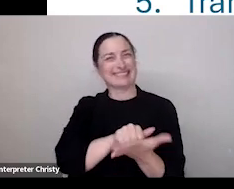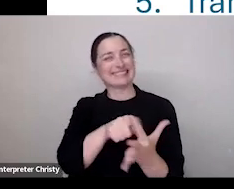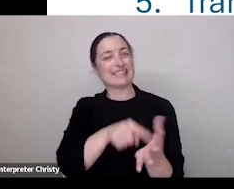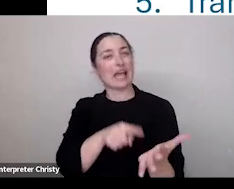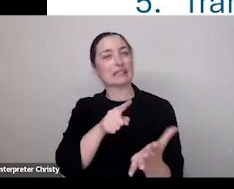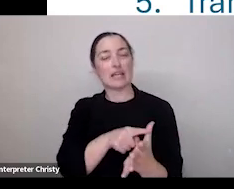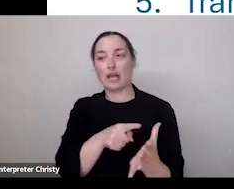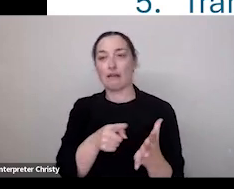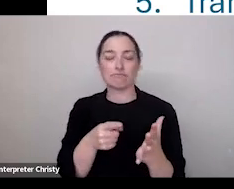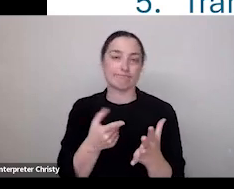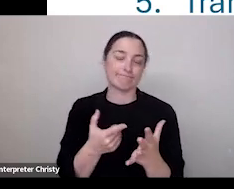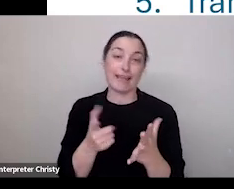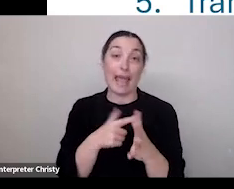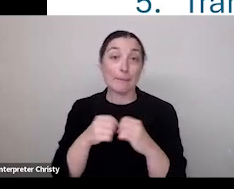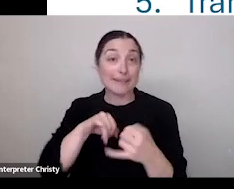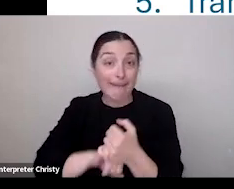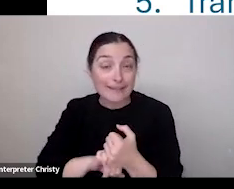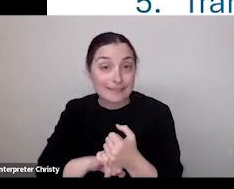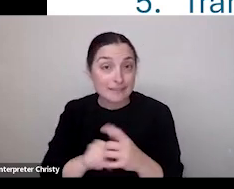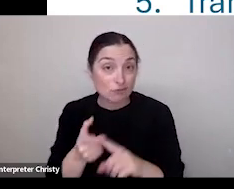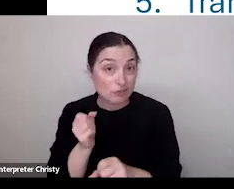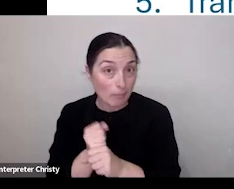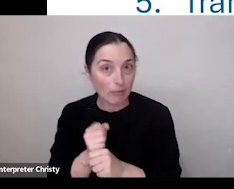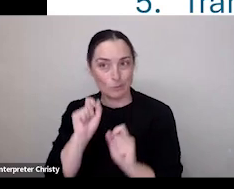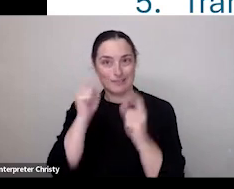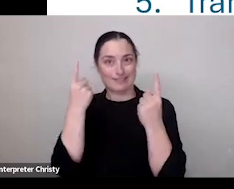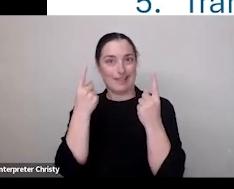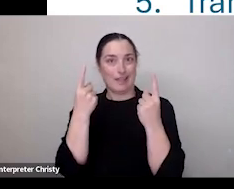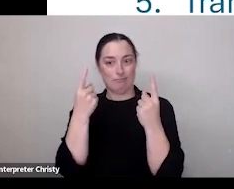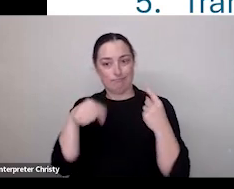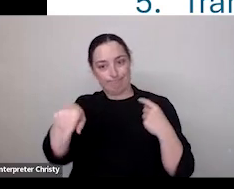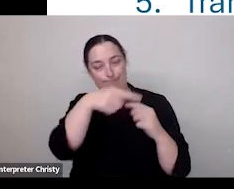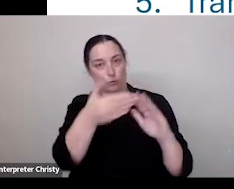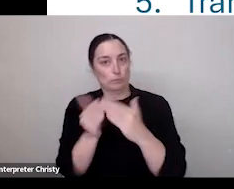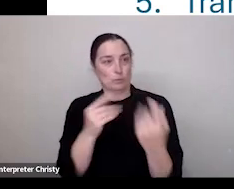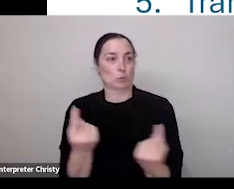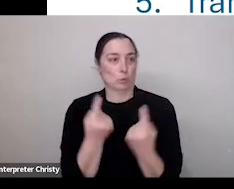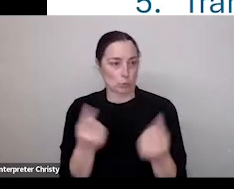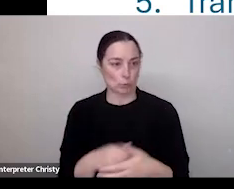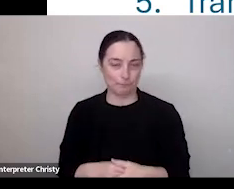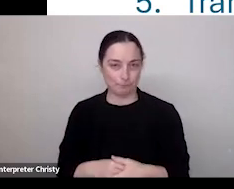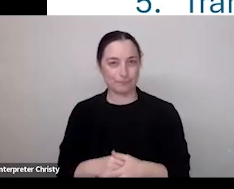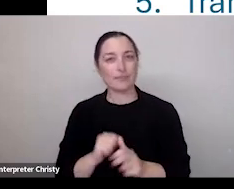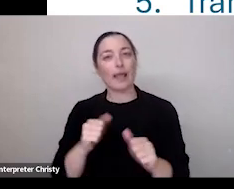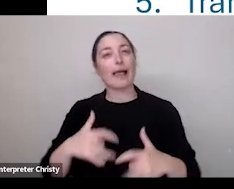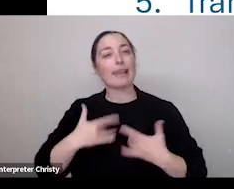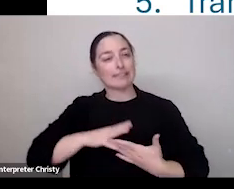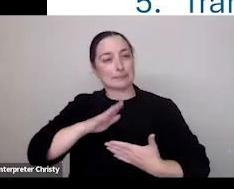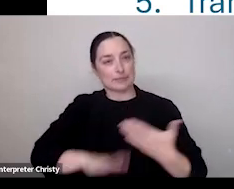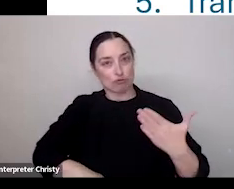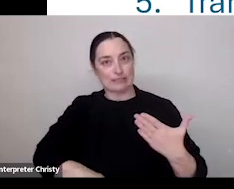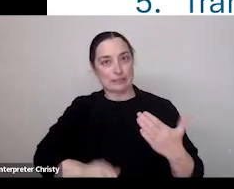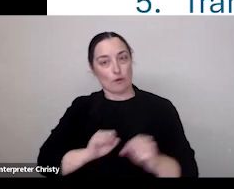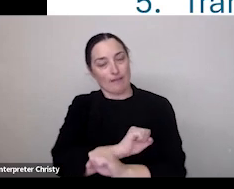ABS data to help understand the needs of people across your community. use the lived experience of what those support